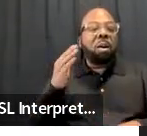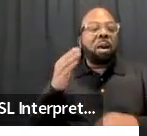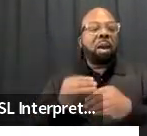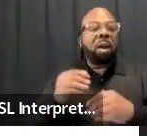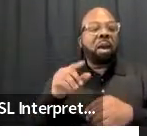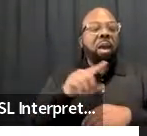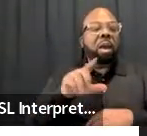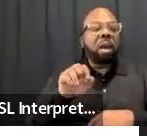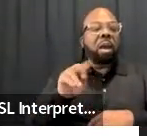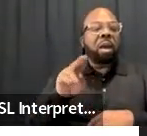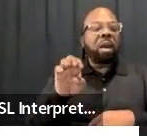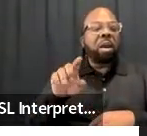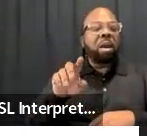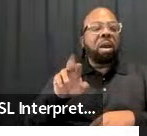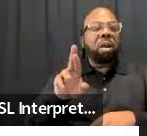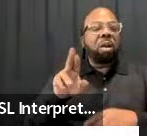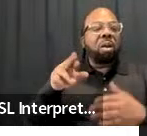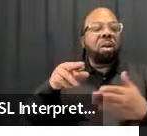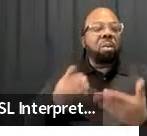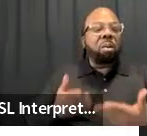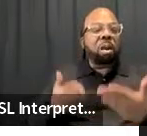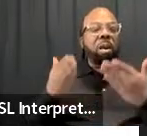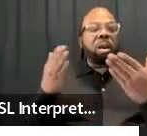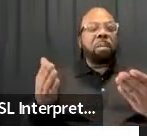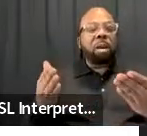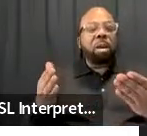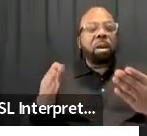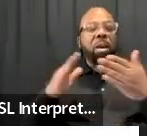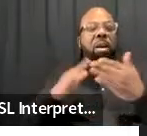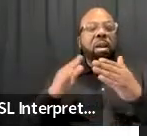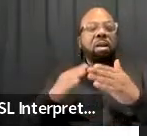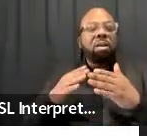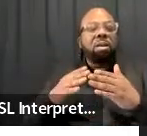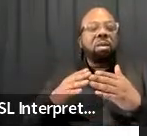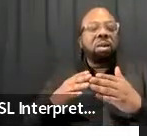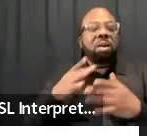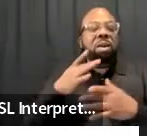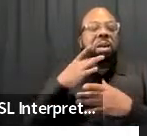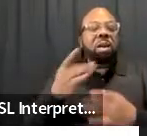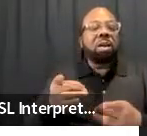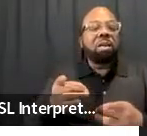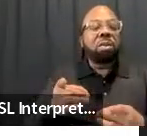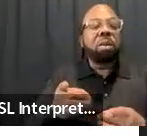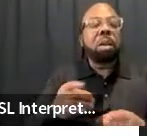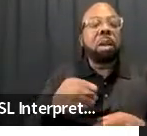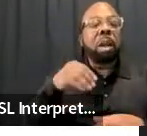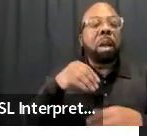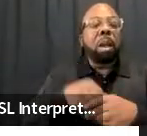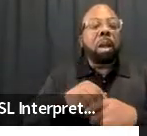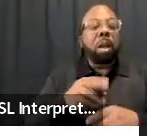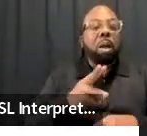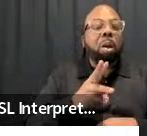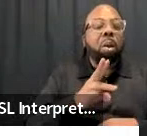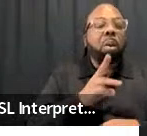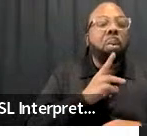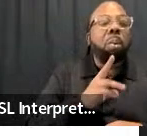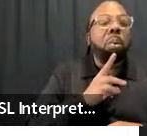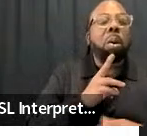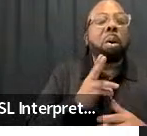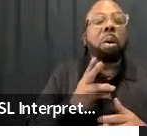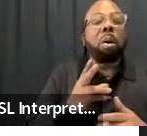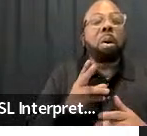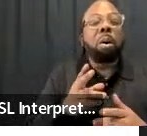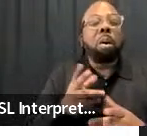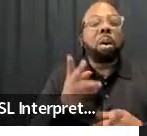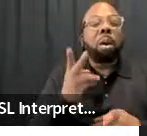in waste containerization will likely yield access to curb consideration around the city. How are all of those